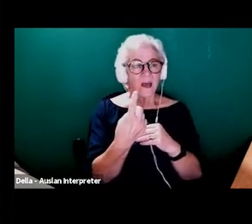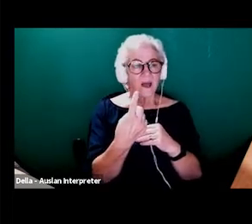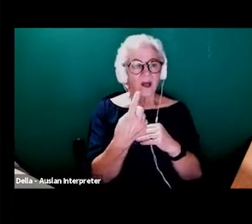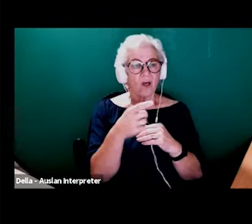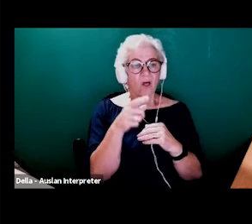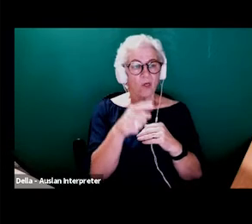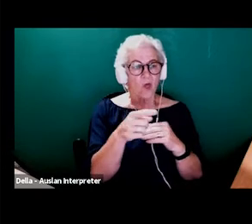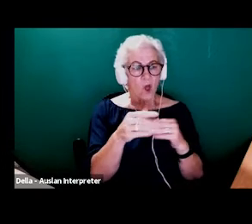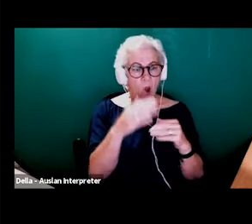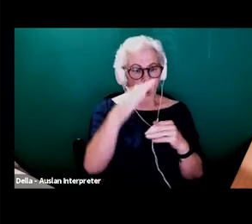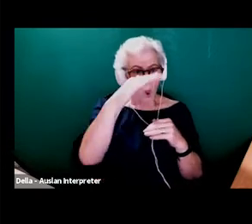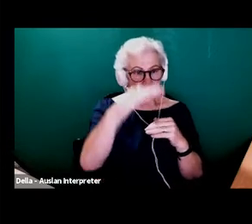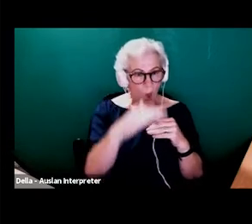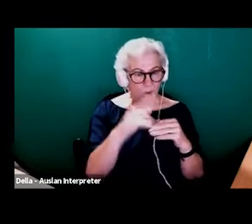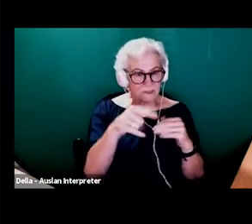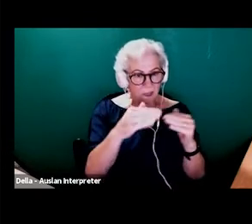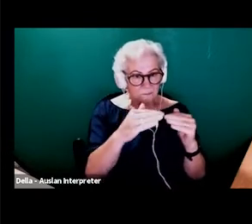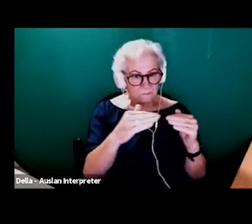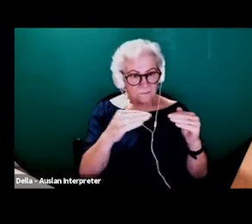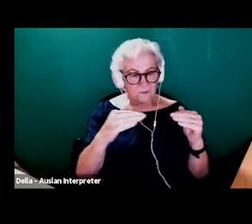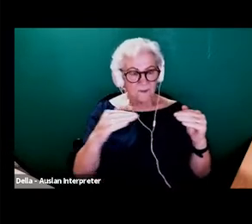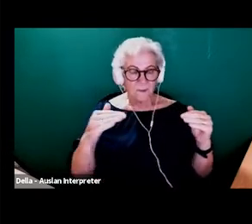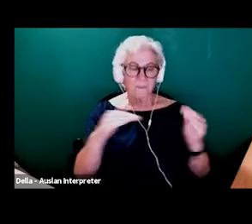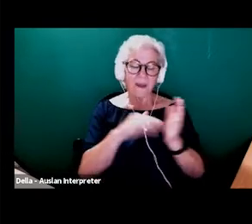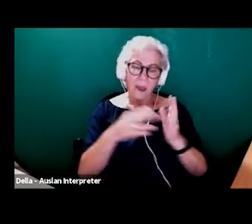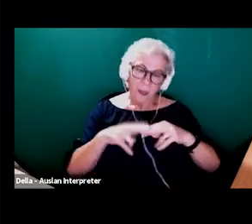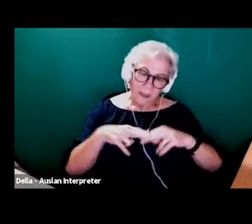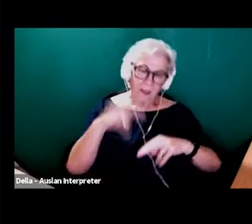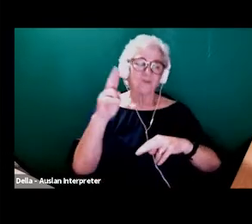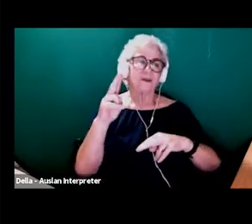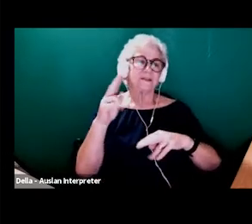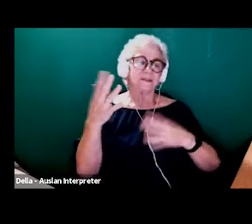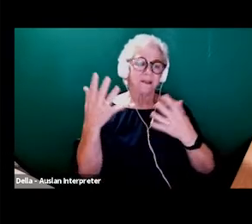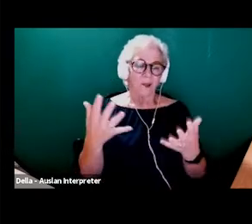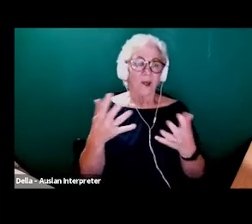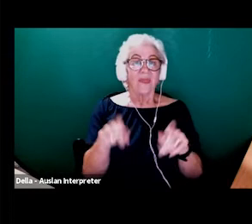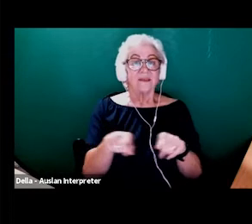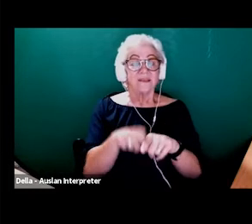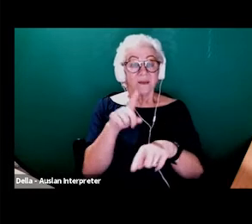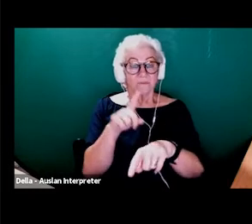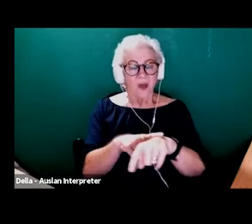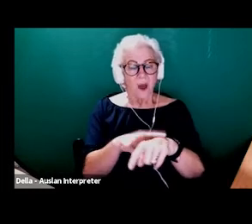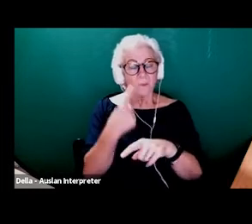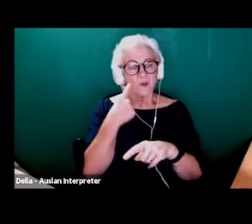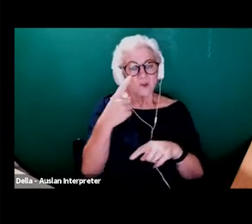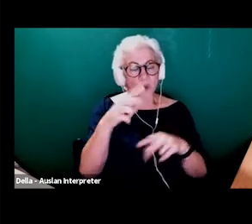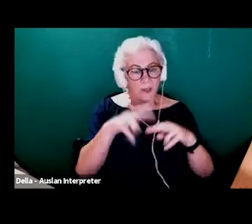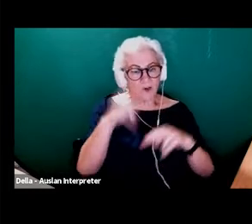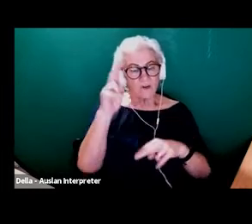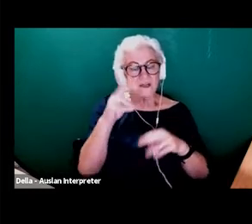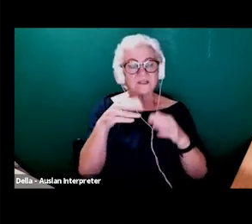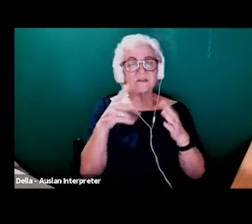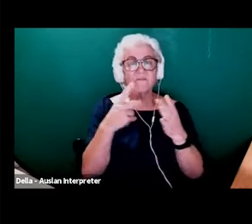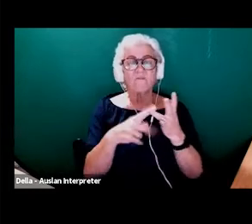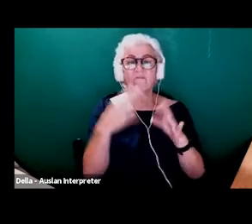those low levels stabilised, but they have since increased. We've also seen increases in overdose deaths